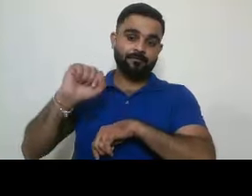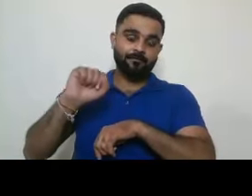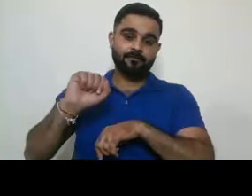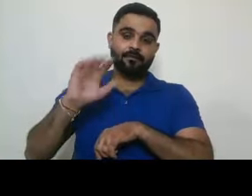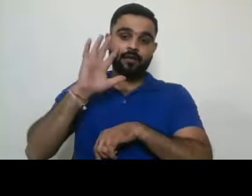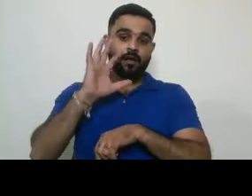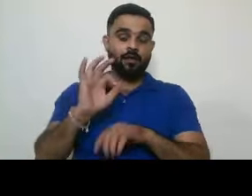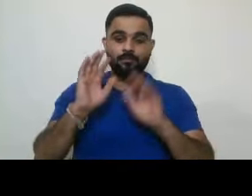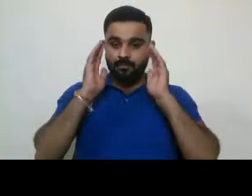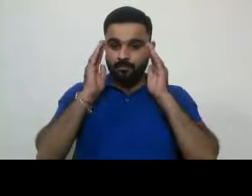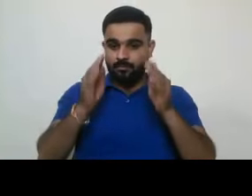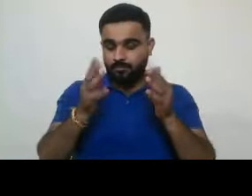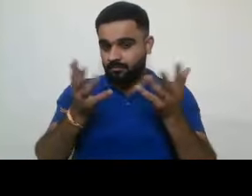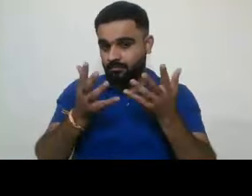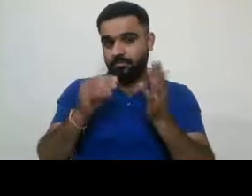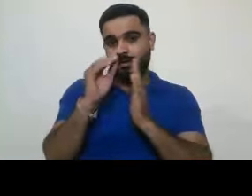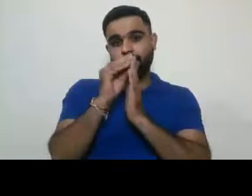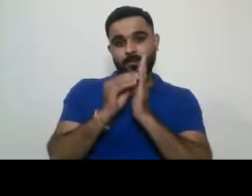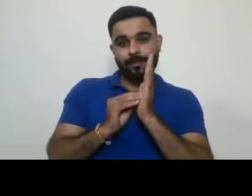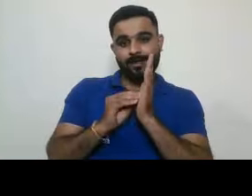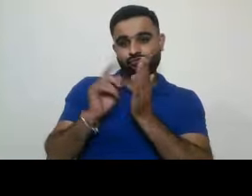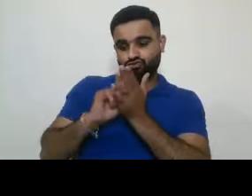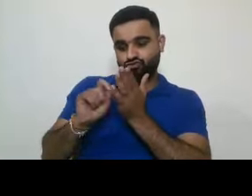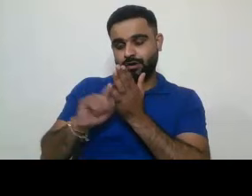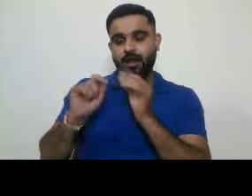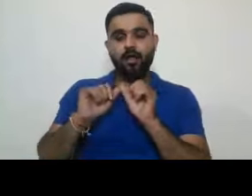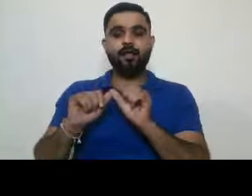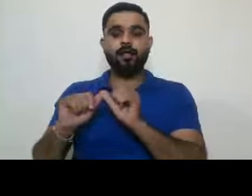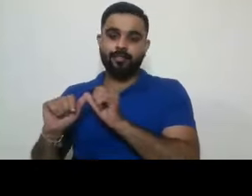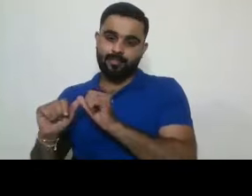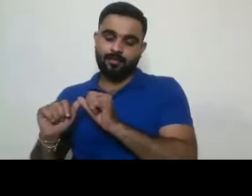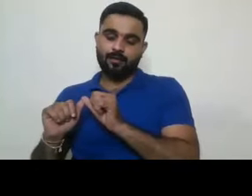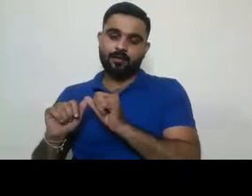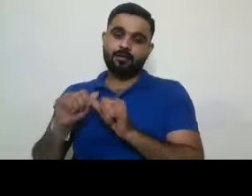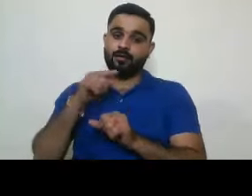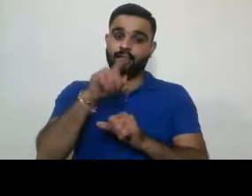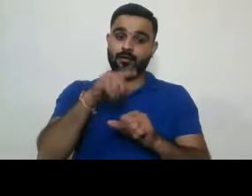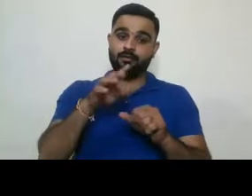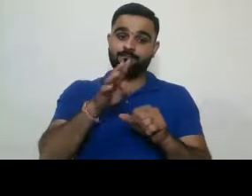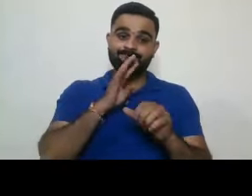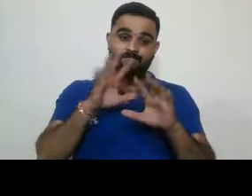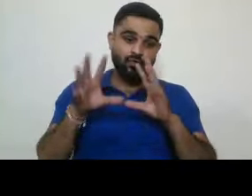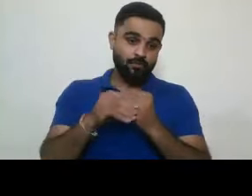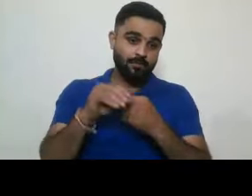primarily focus on taking notes and writing answers. So, according to Gilman and Moore's findings, that